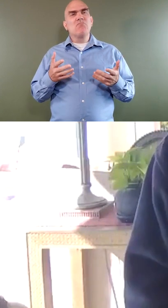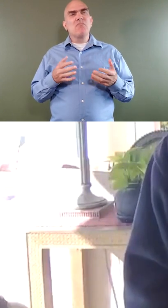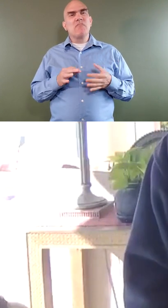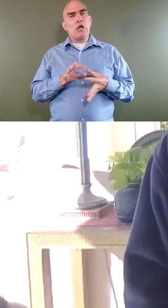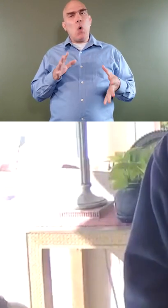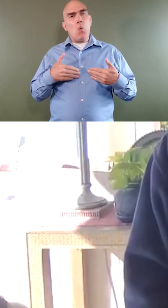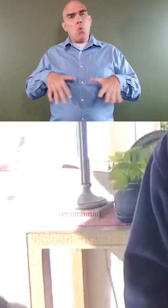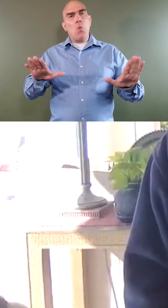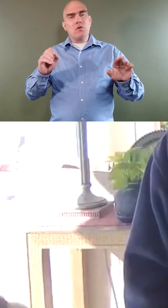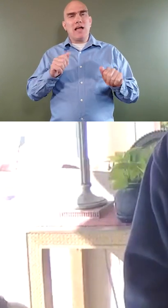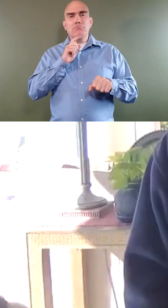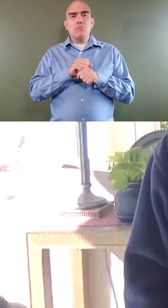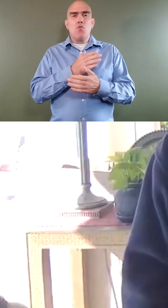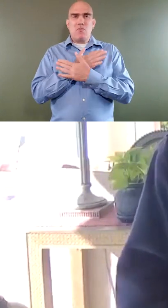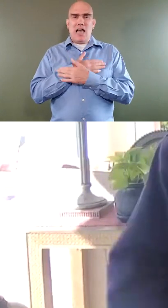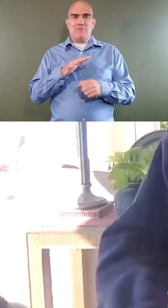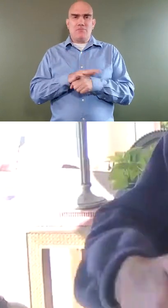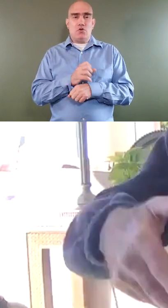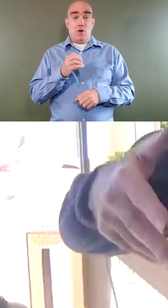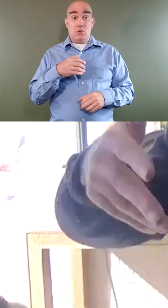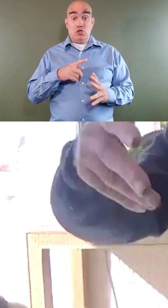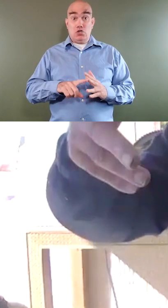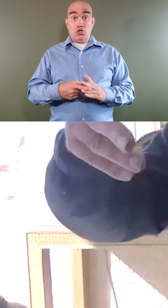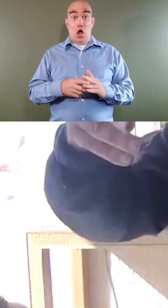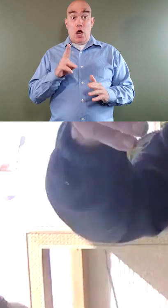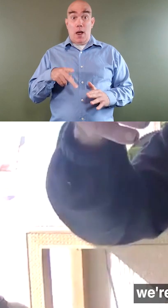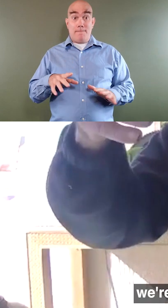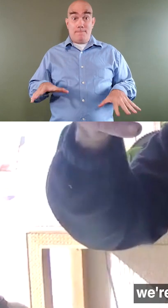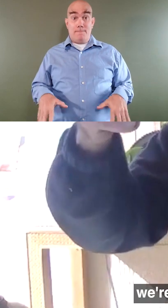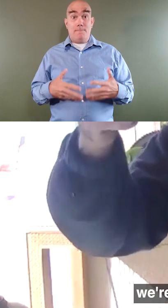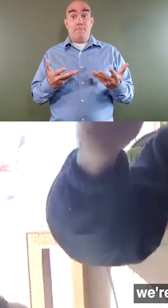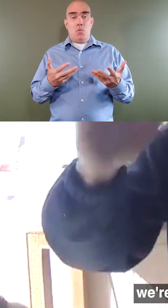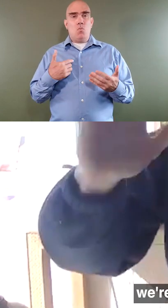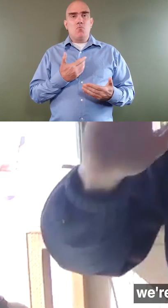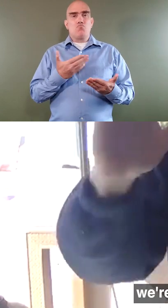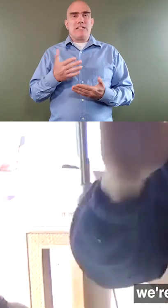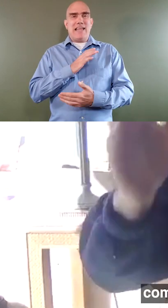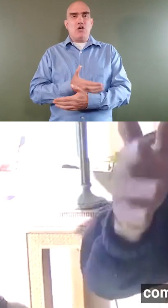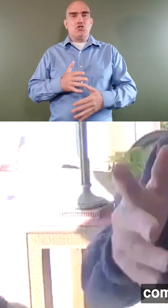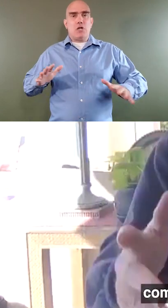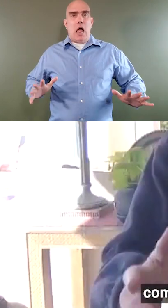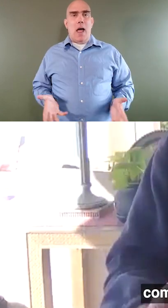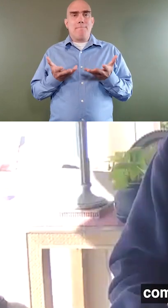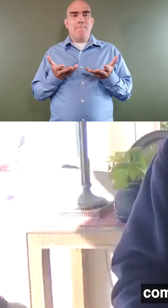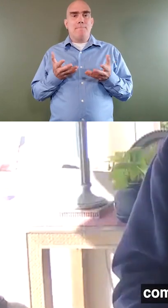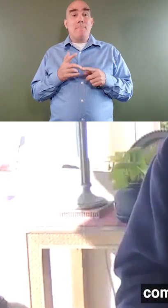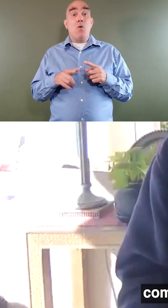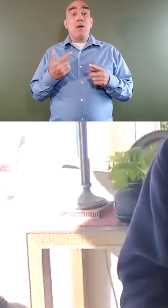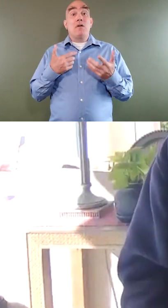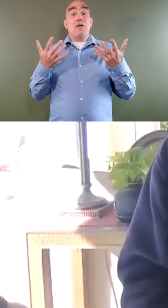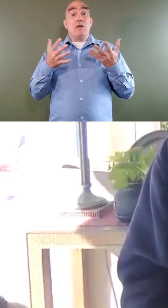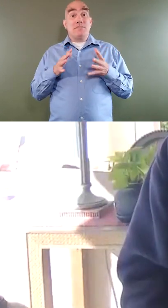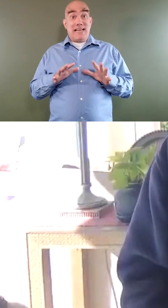relax. And so as we start up, we're bringing energy up, and we end coming down, we let the energy